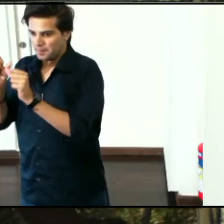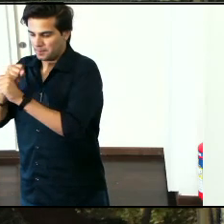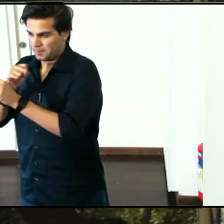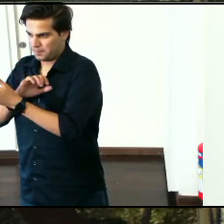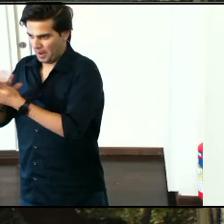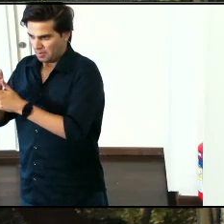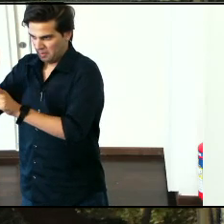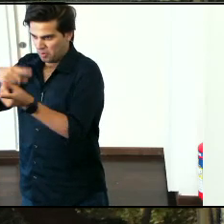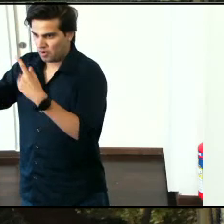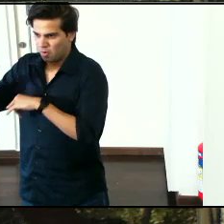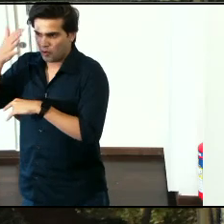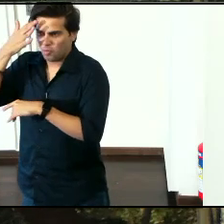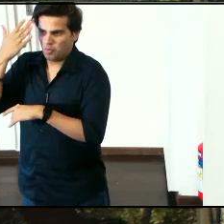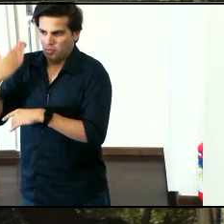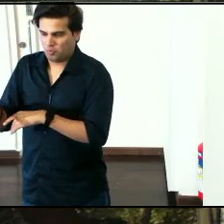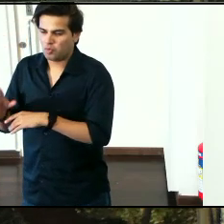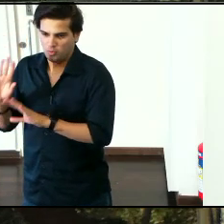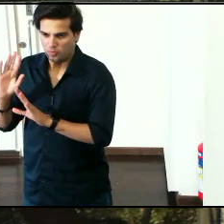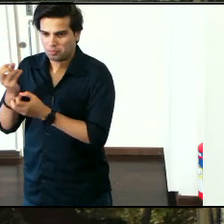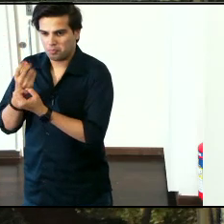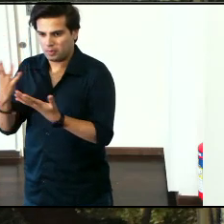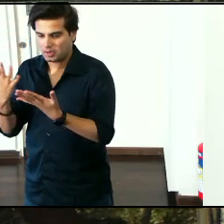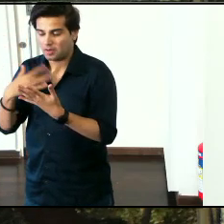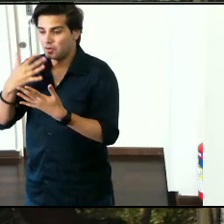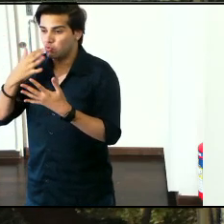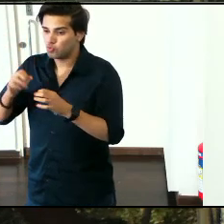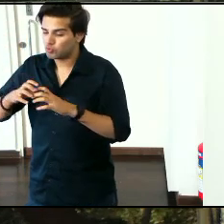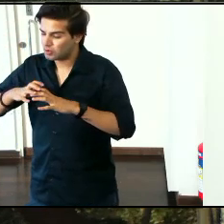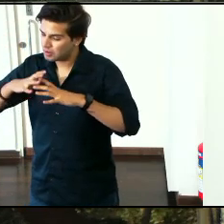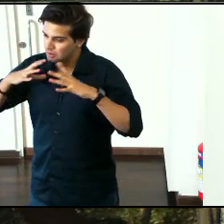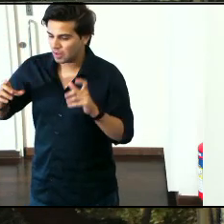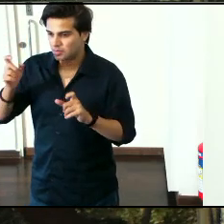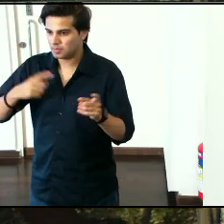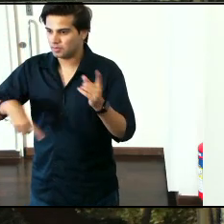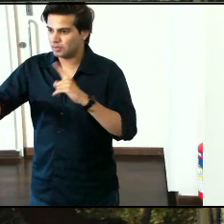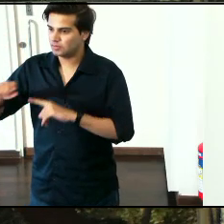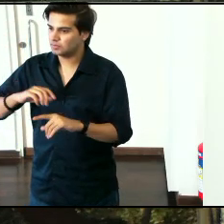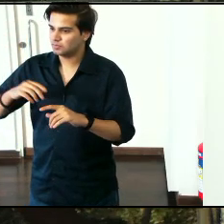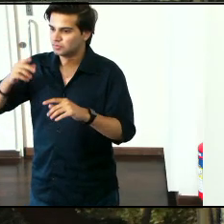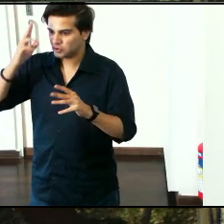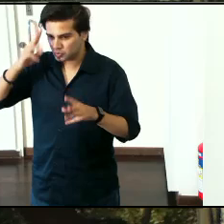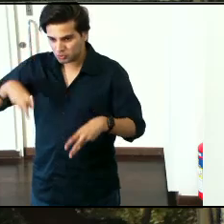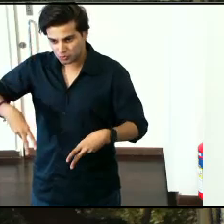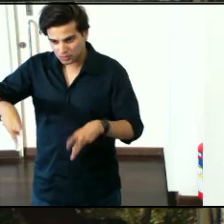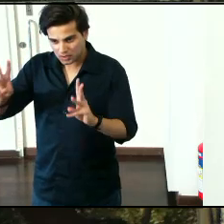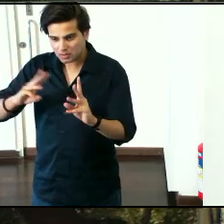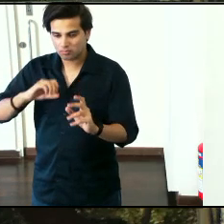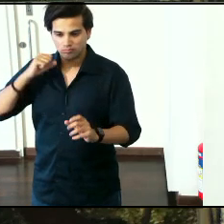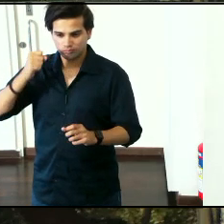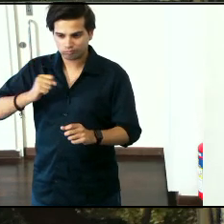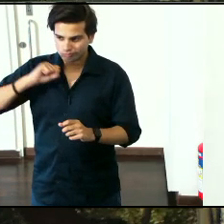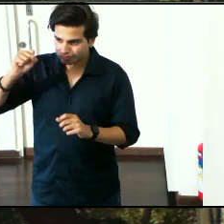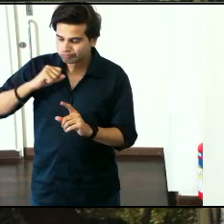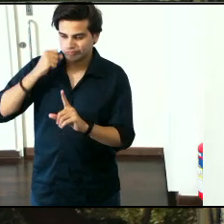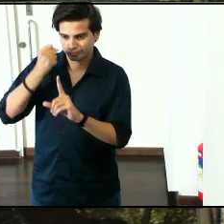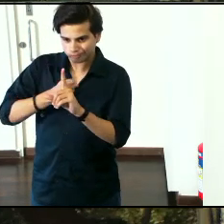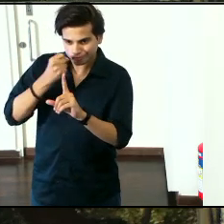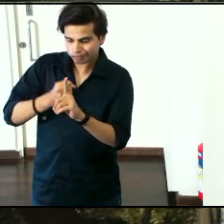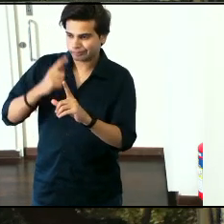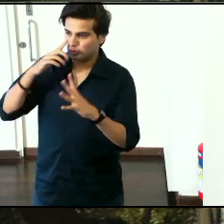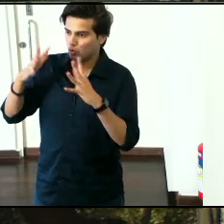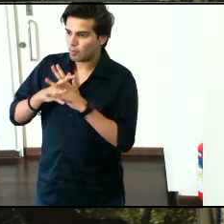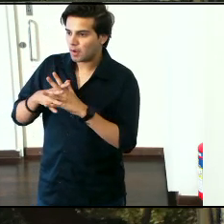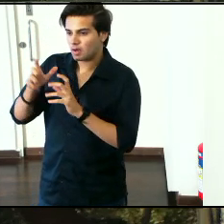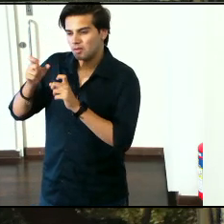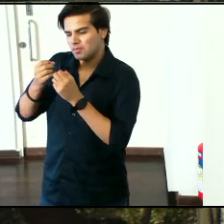well, but there were large numbers of street marches and protests in which women in large